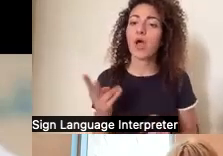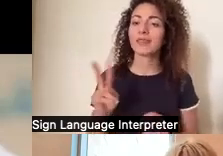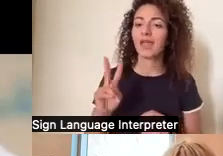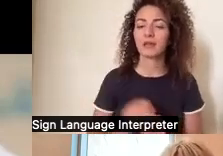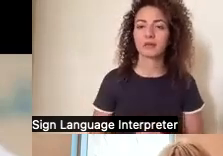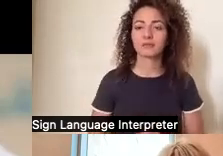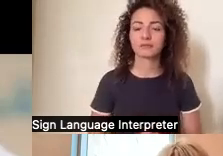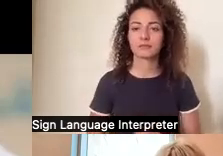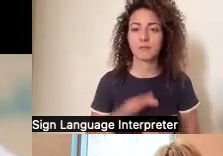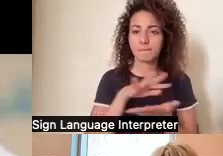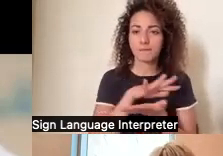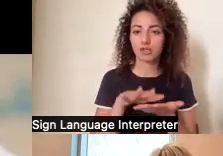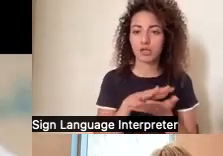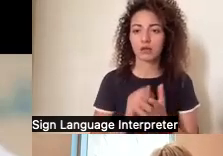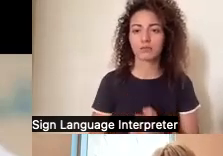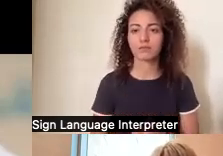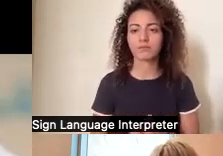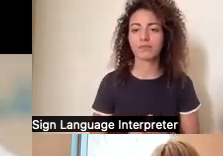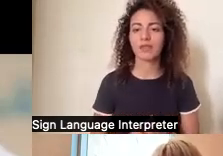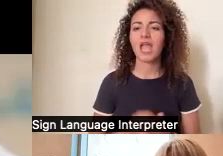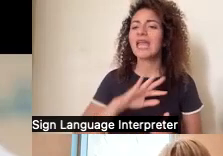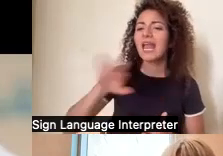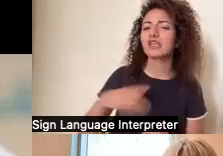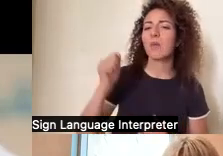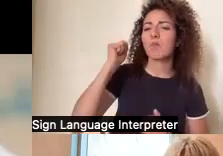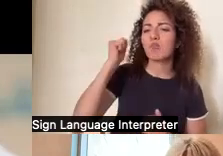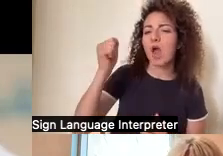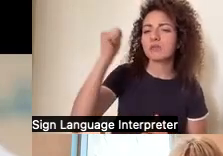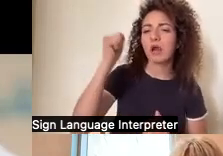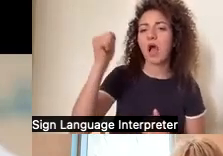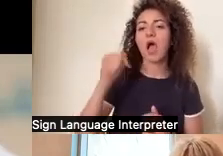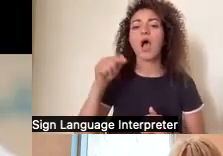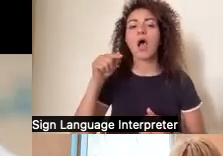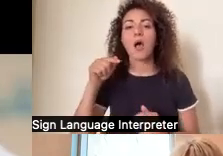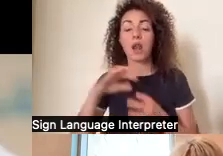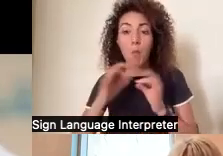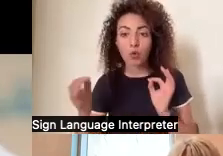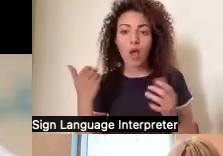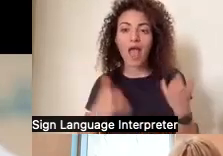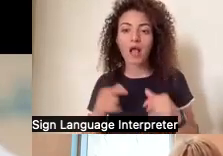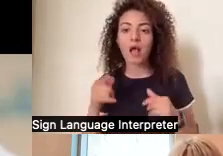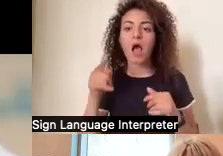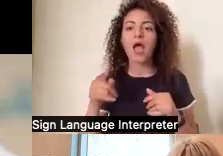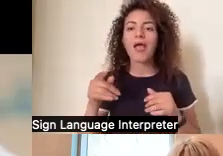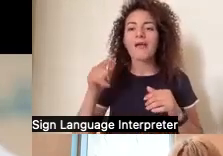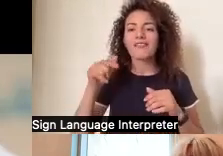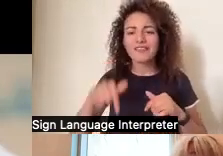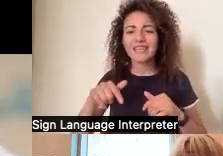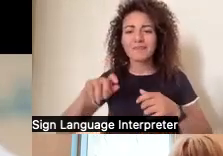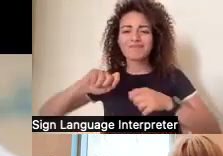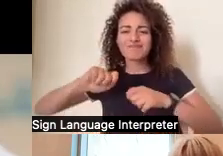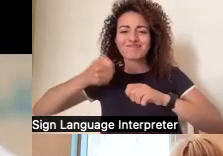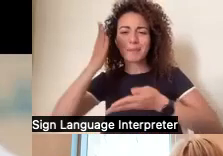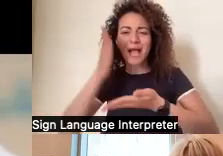the civil movement of advocacy can often be fragmented. NGOs and charitable organizations that are trying